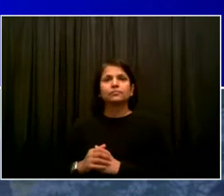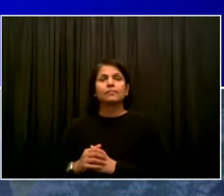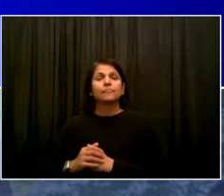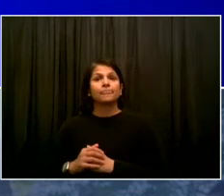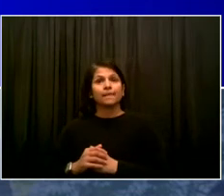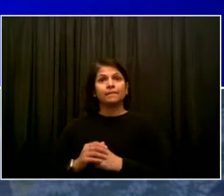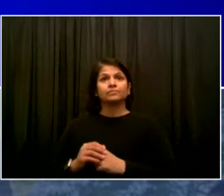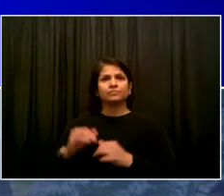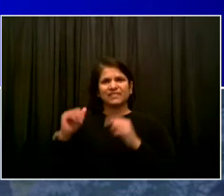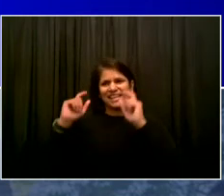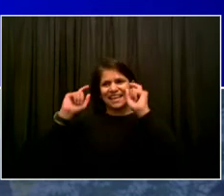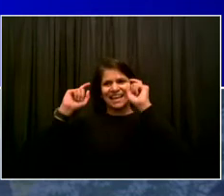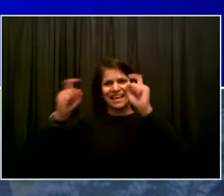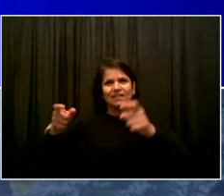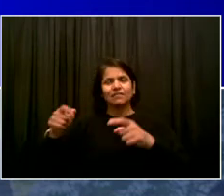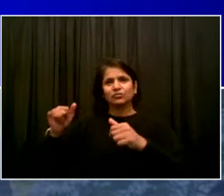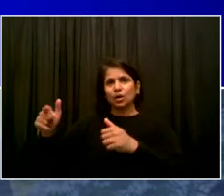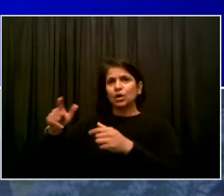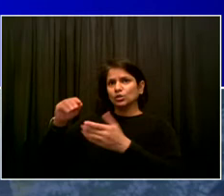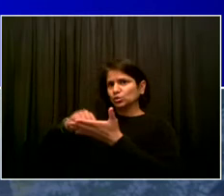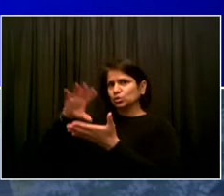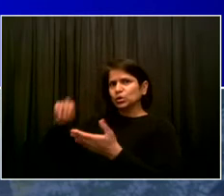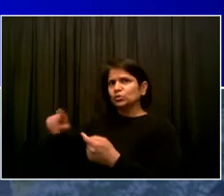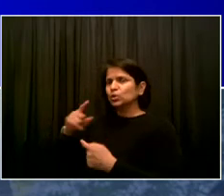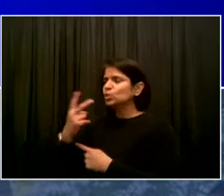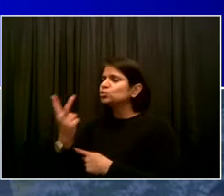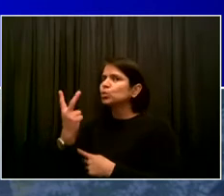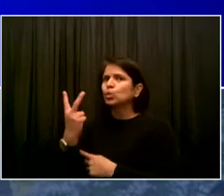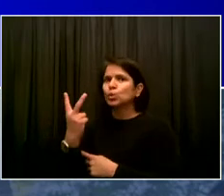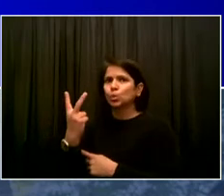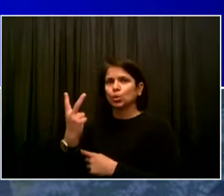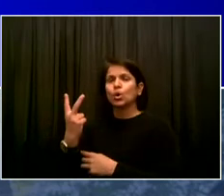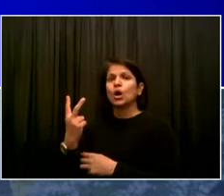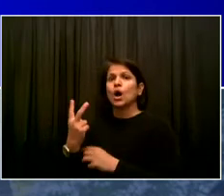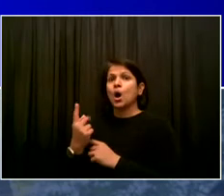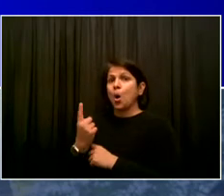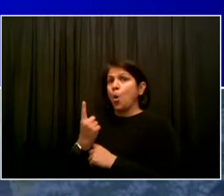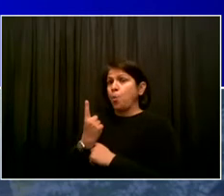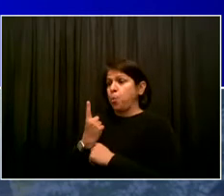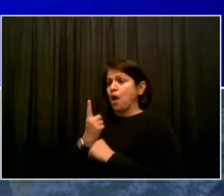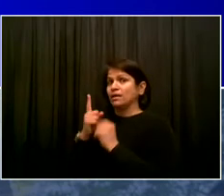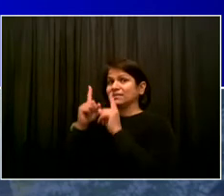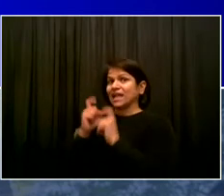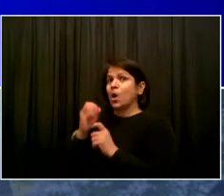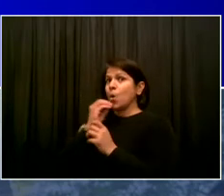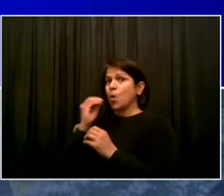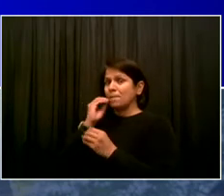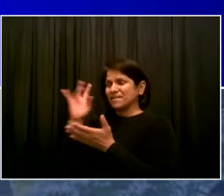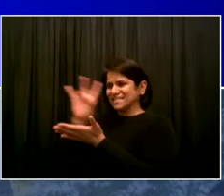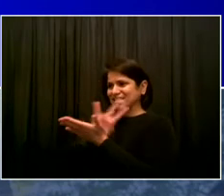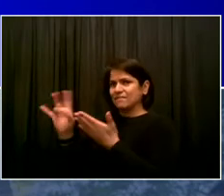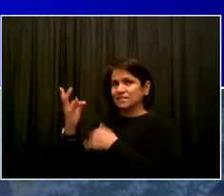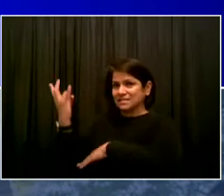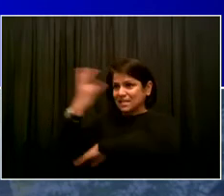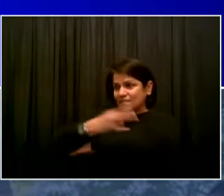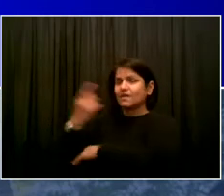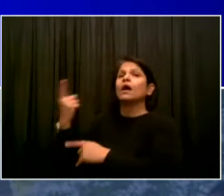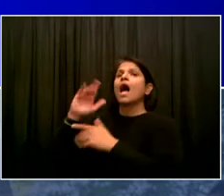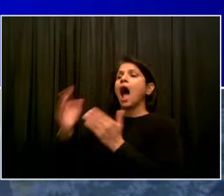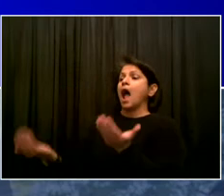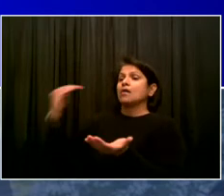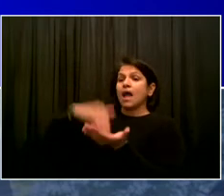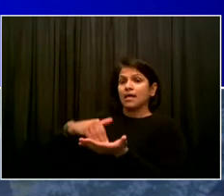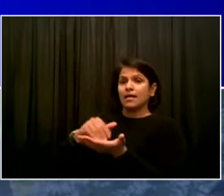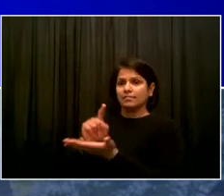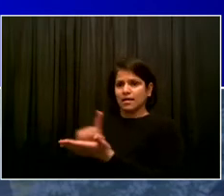And this guarantees more consistency in their education. It guarantees fewer disruptions,